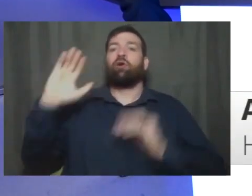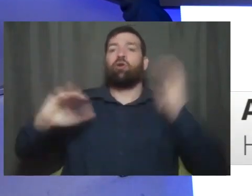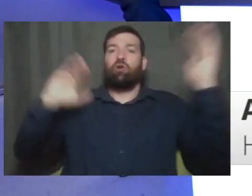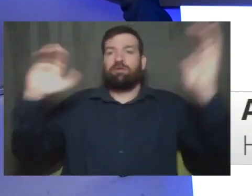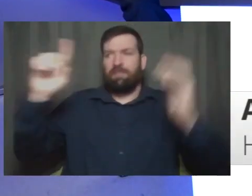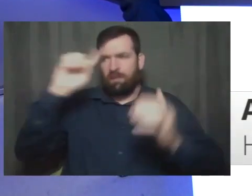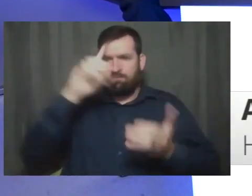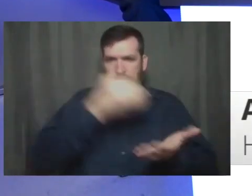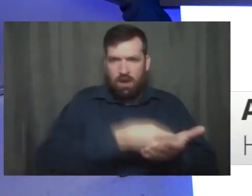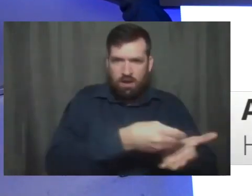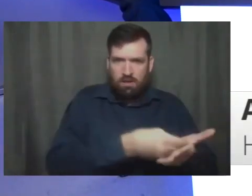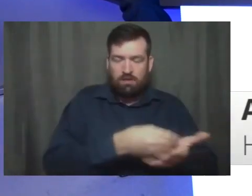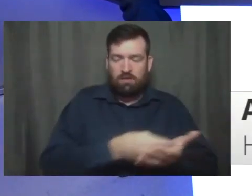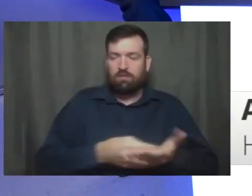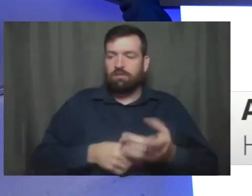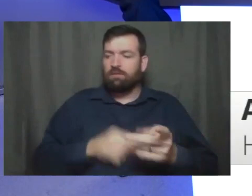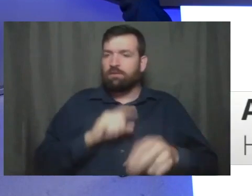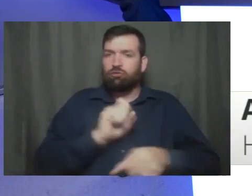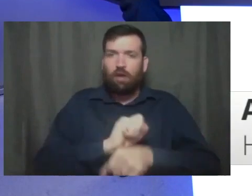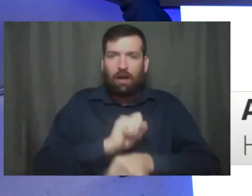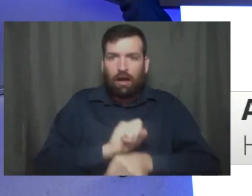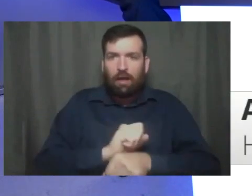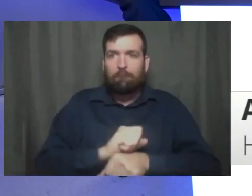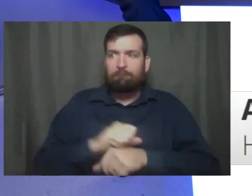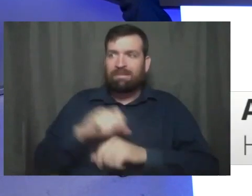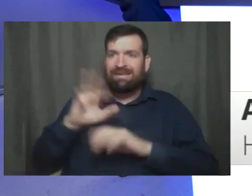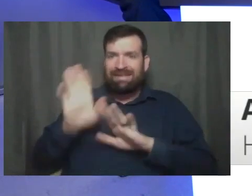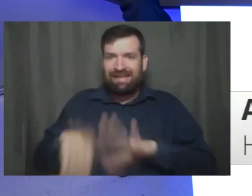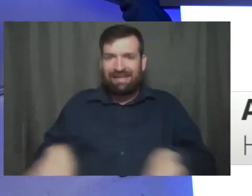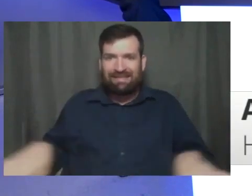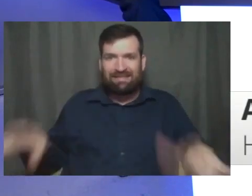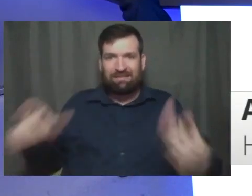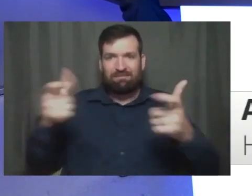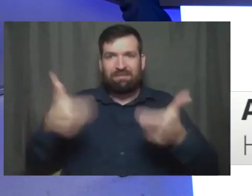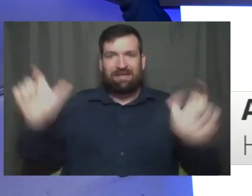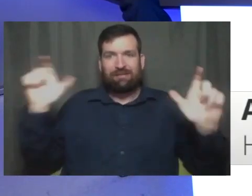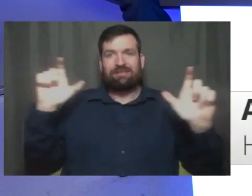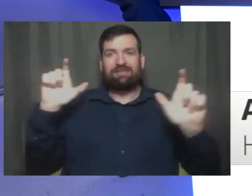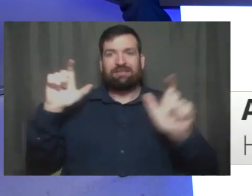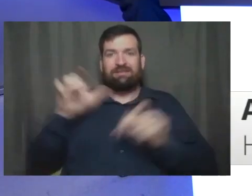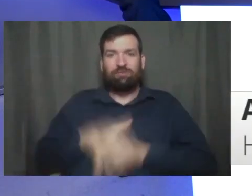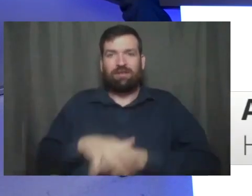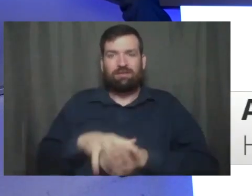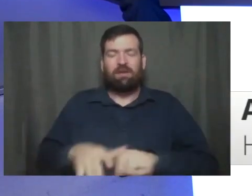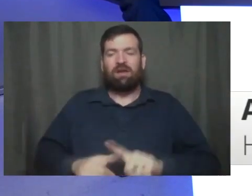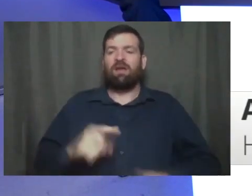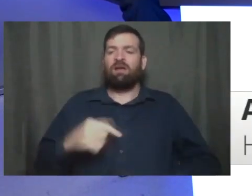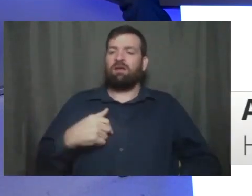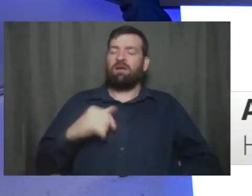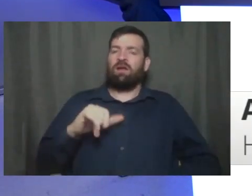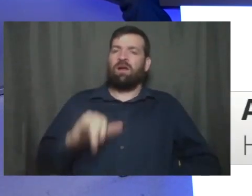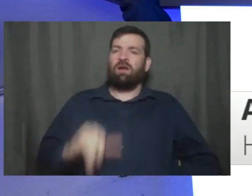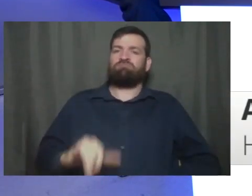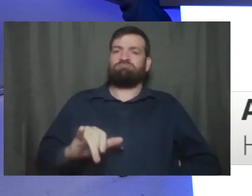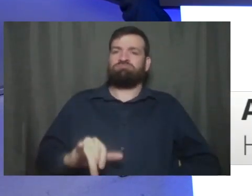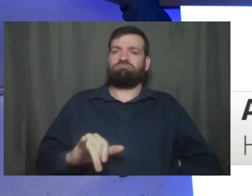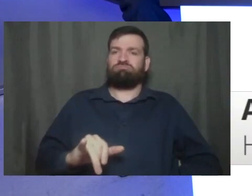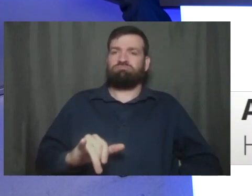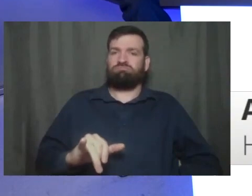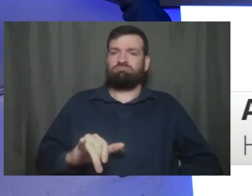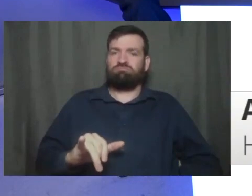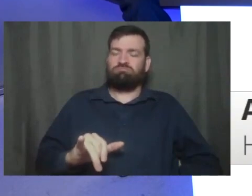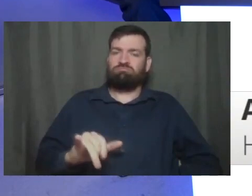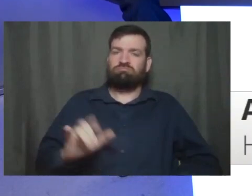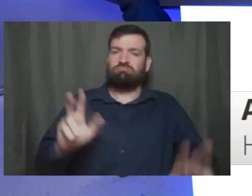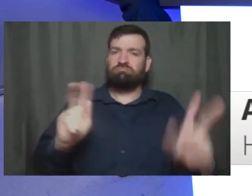job, and kids are the big stressors. But I just took a pause to think that people are wanting to have